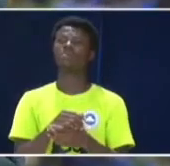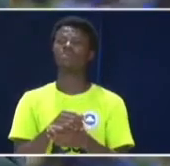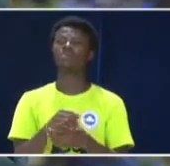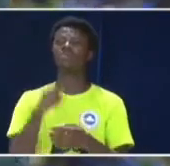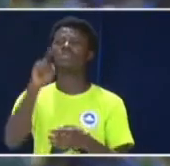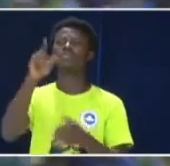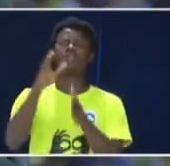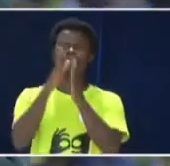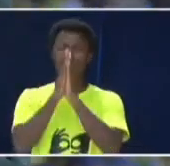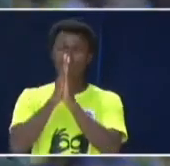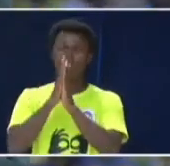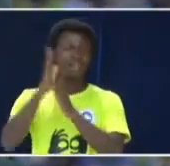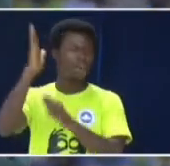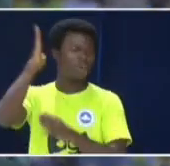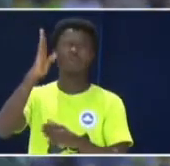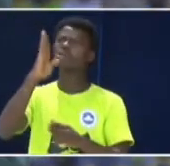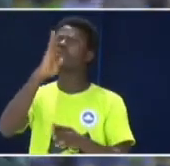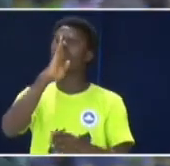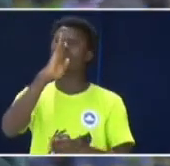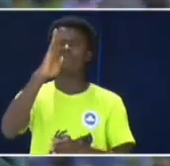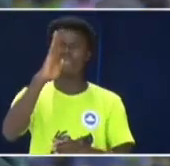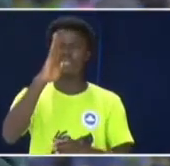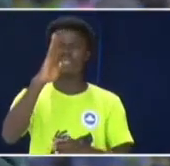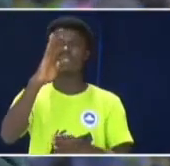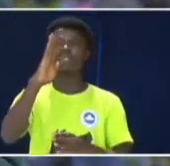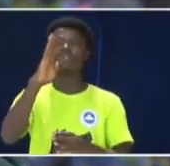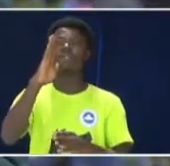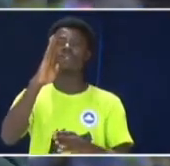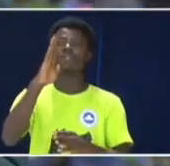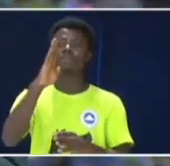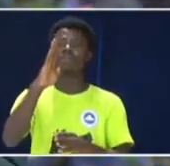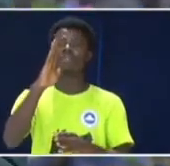prayer will be,